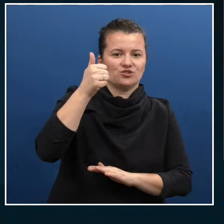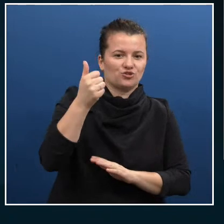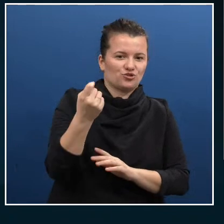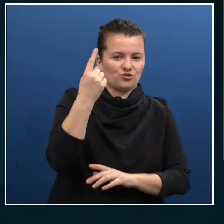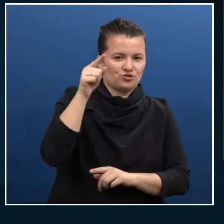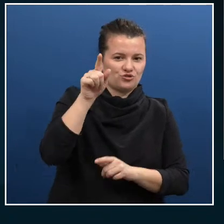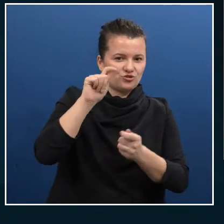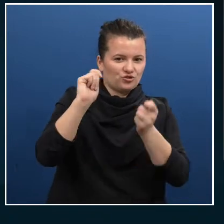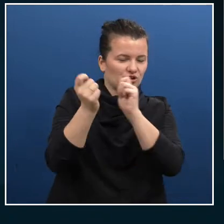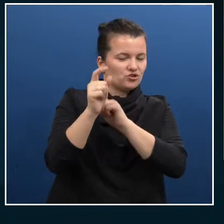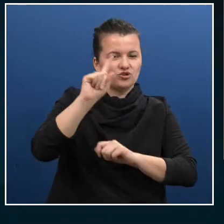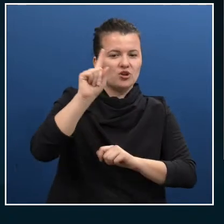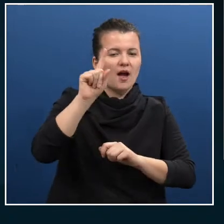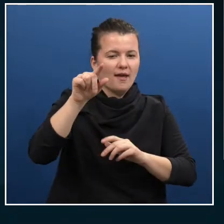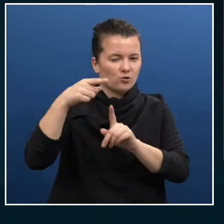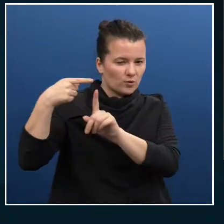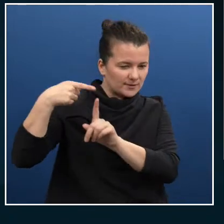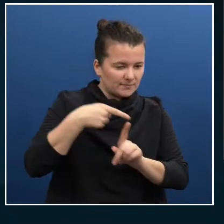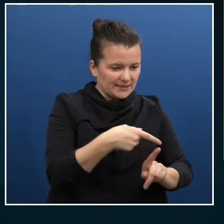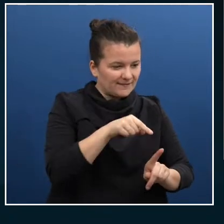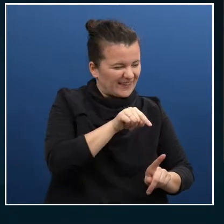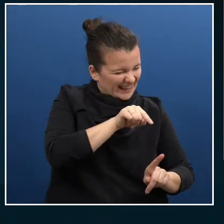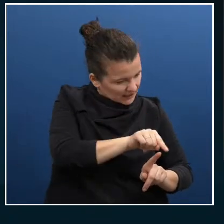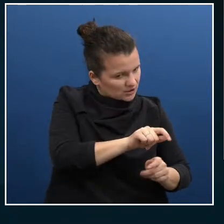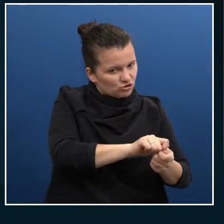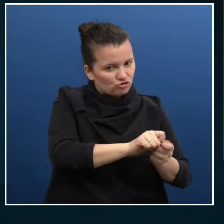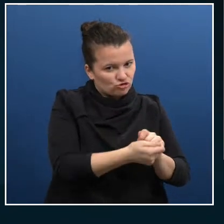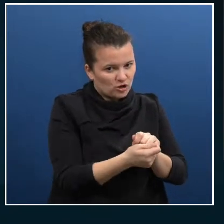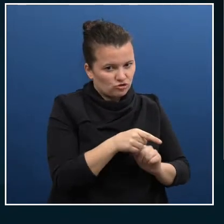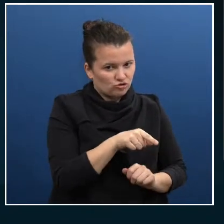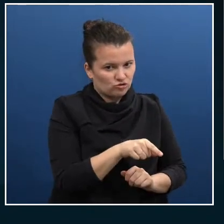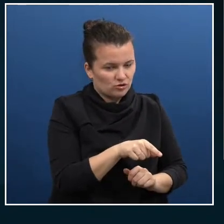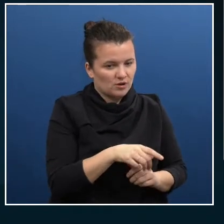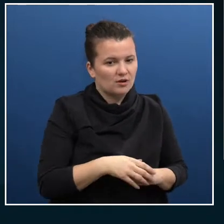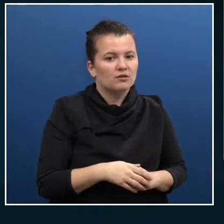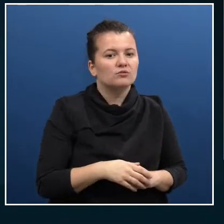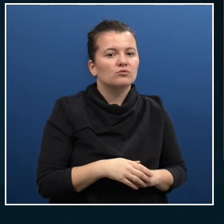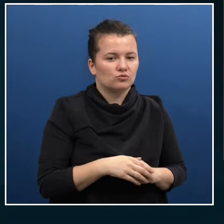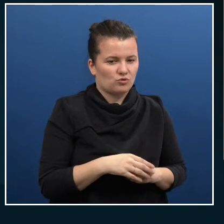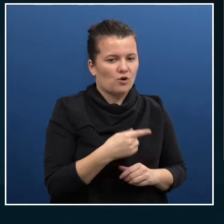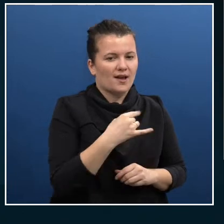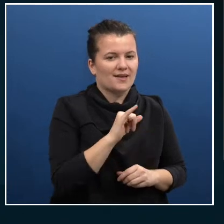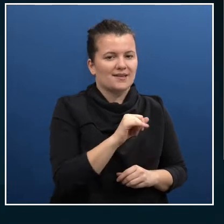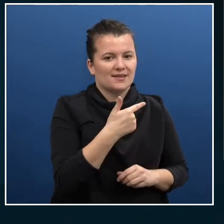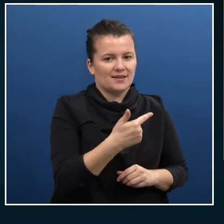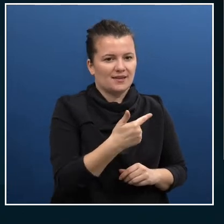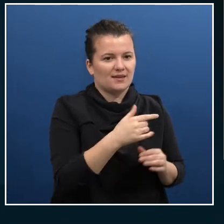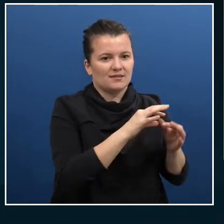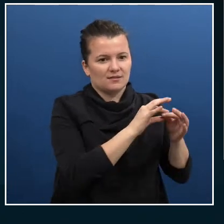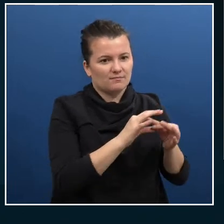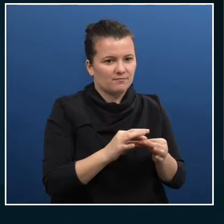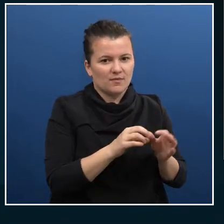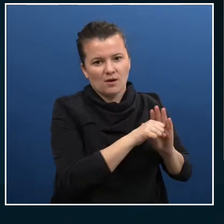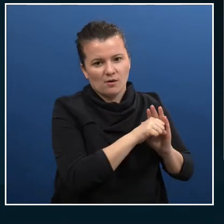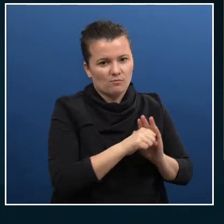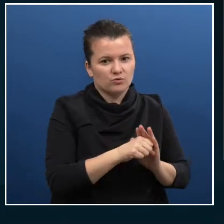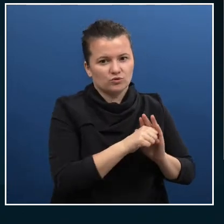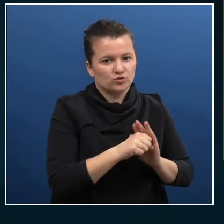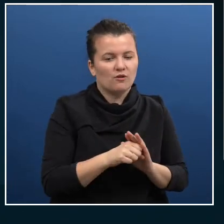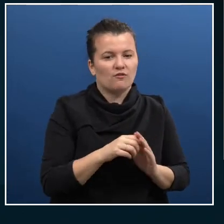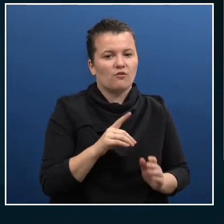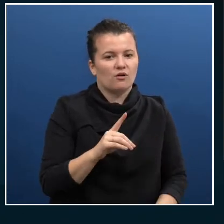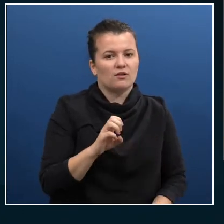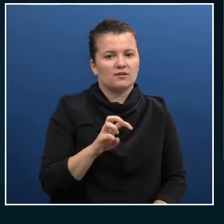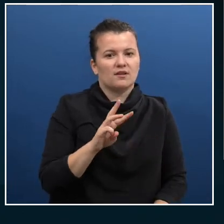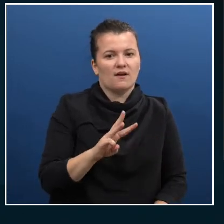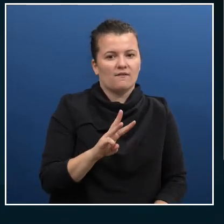case. Then now I push it to the Git to the repo in Azure DevOps. So